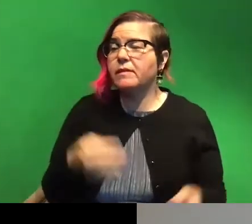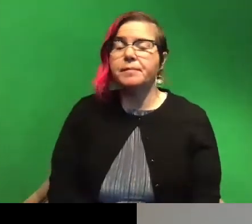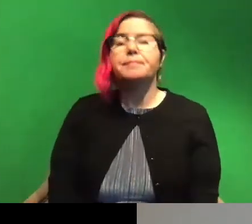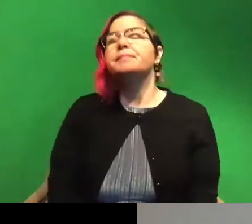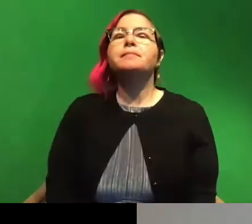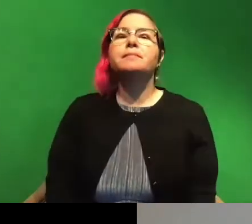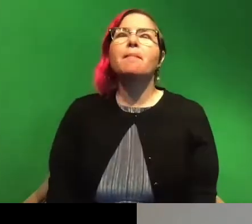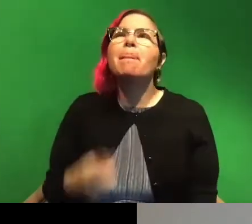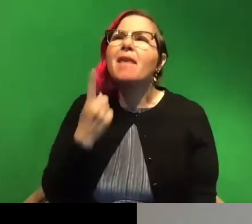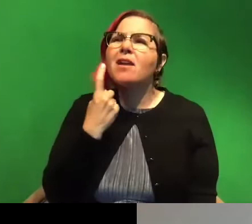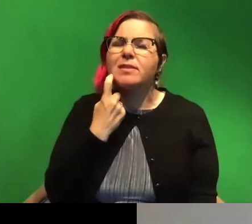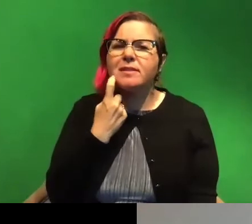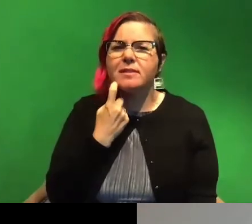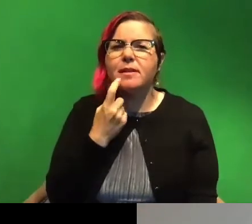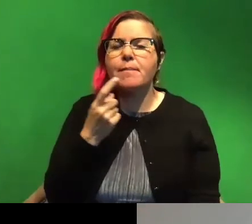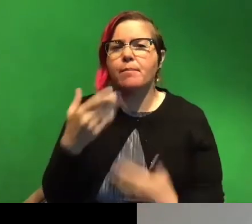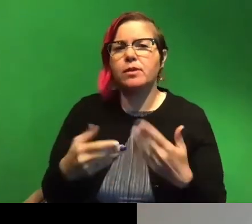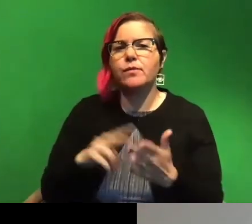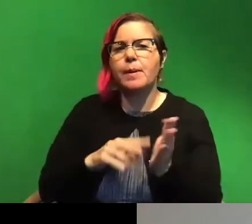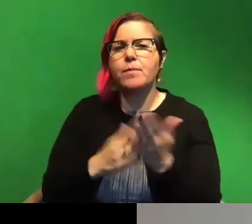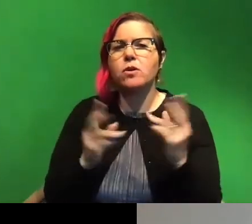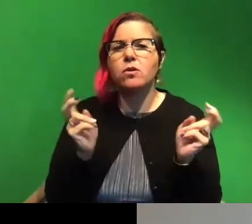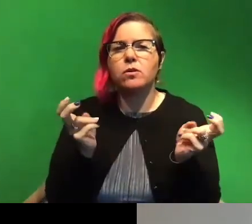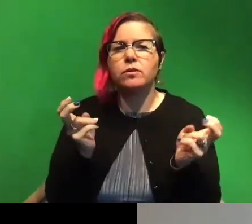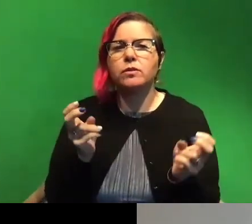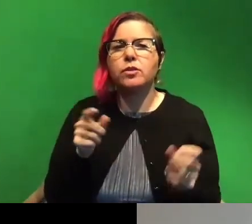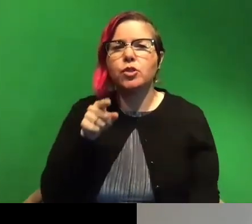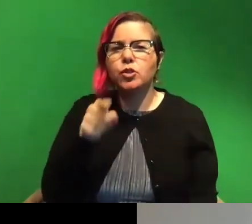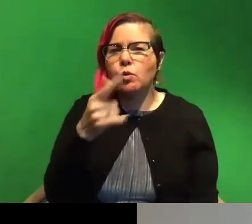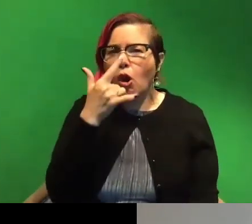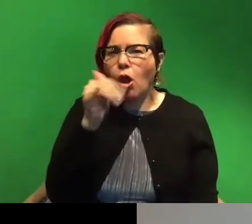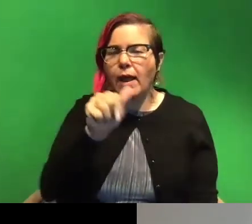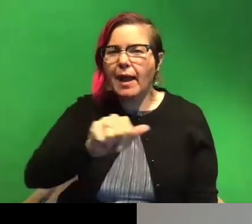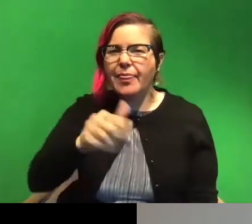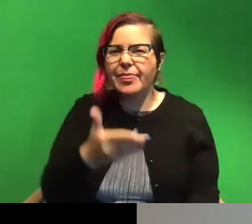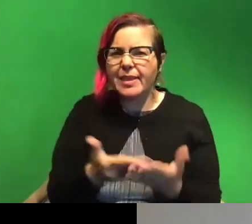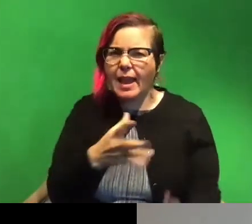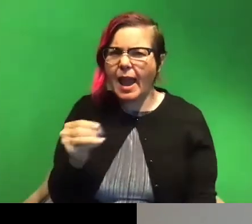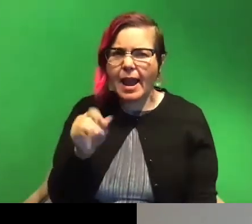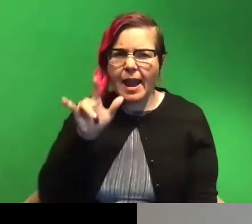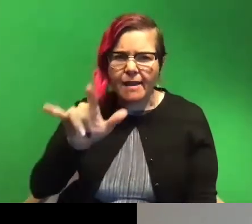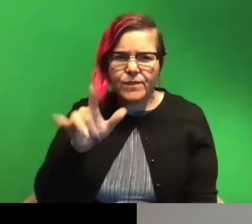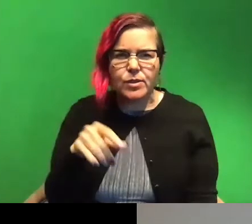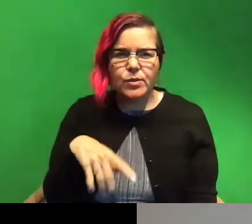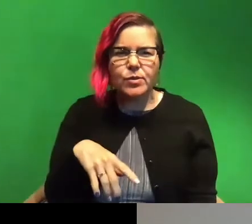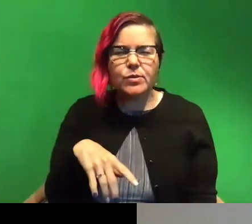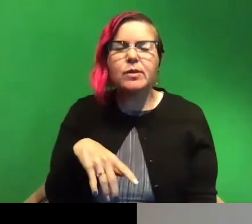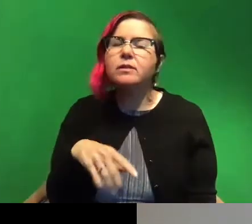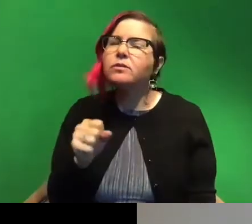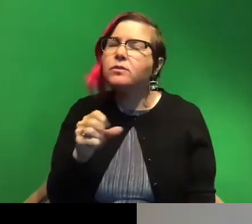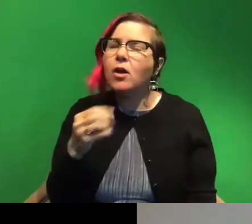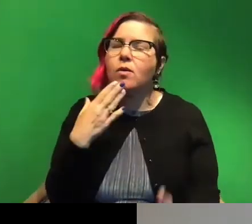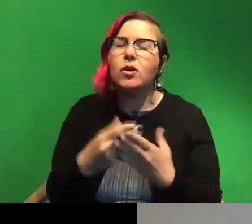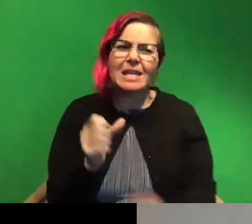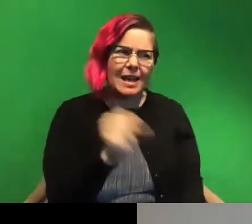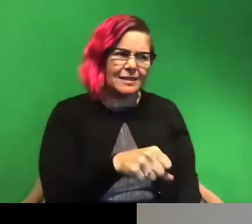I recently, I'm in the process of reading this book called "You Look Like a Thing and I Love You." Yes. It's so good. It's so